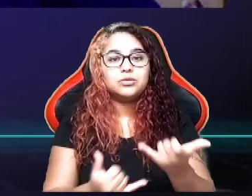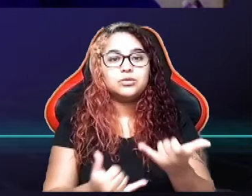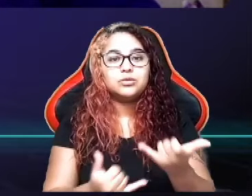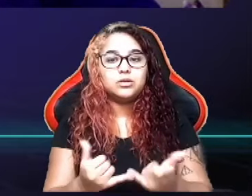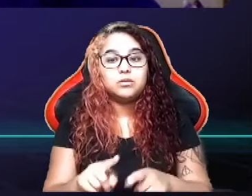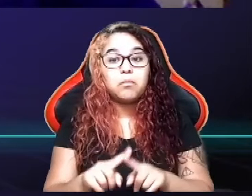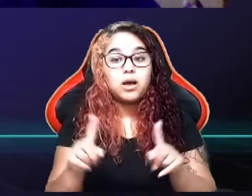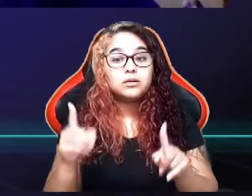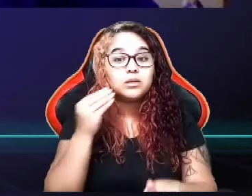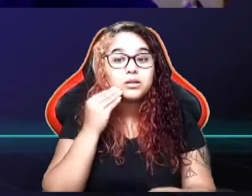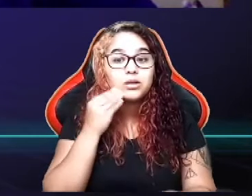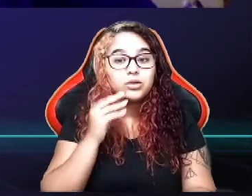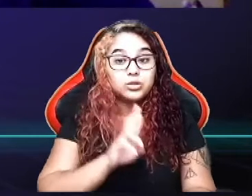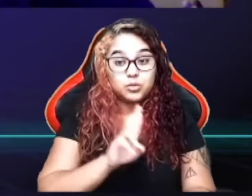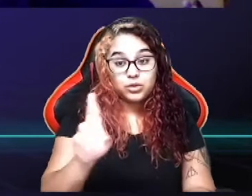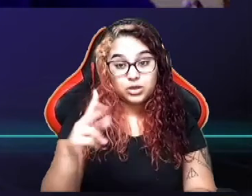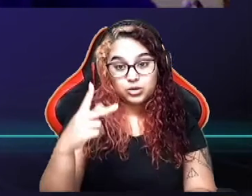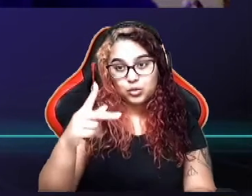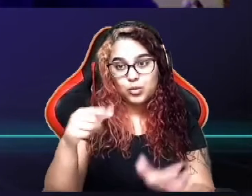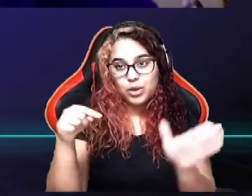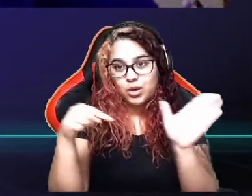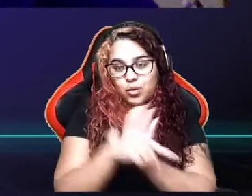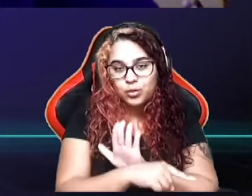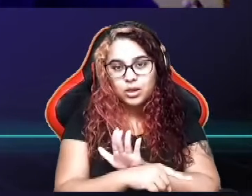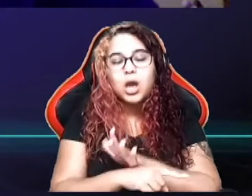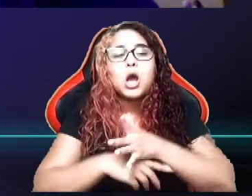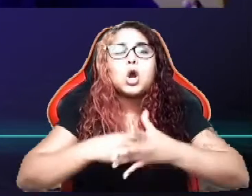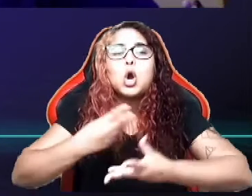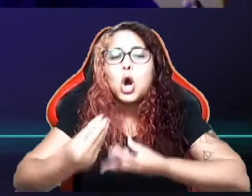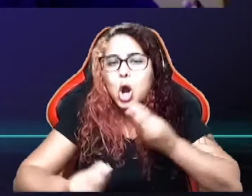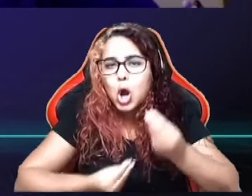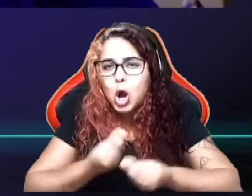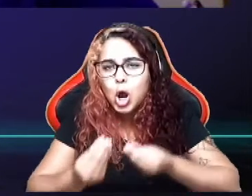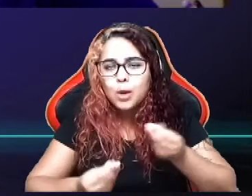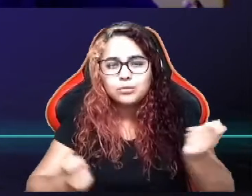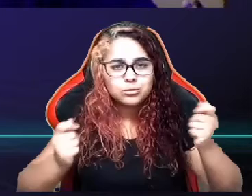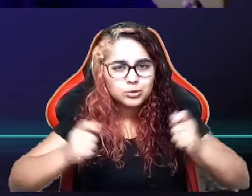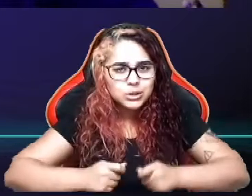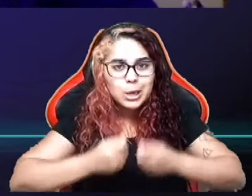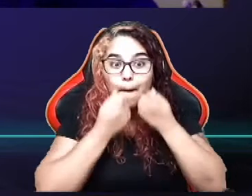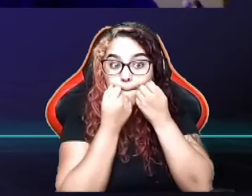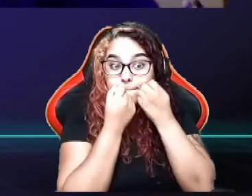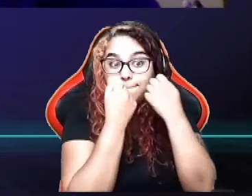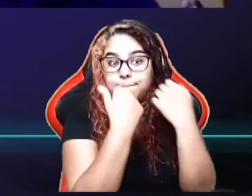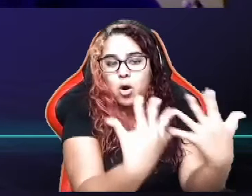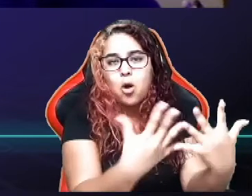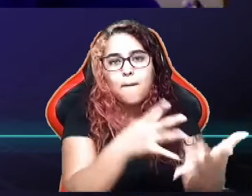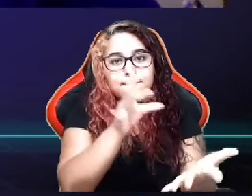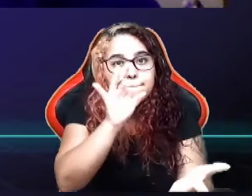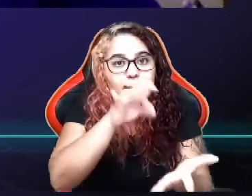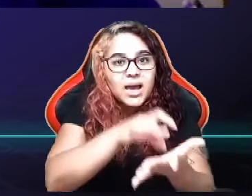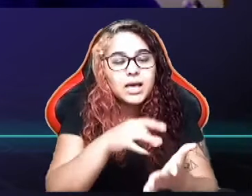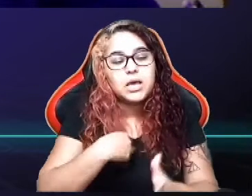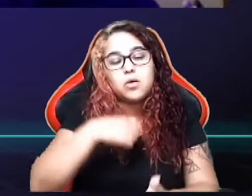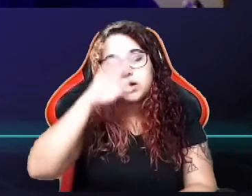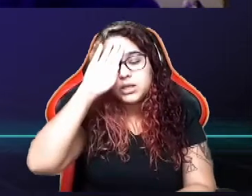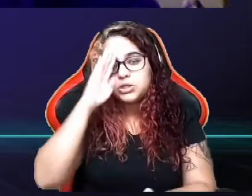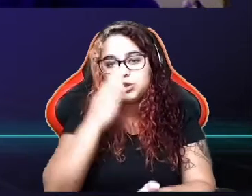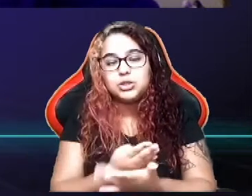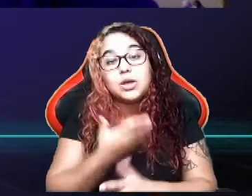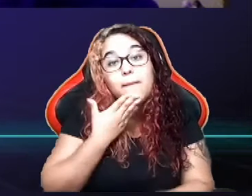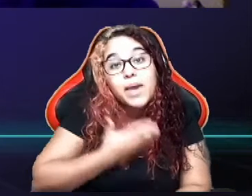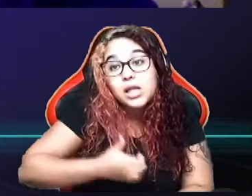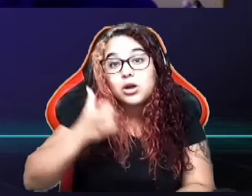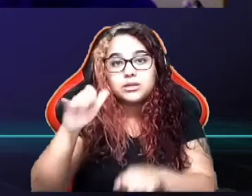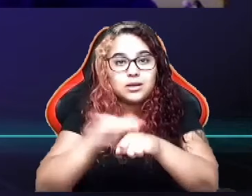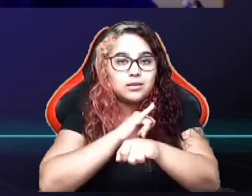still, I'm trying to answer your question. The best way of reaching your target audience in a